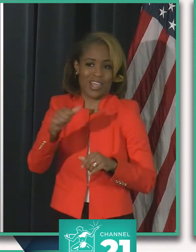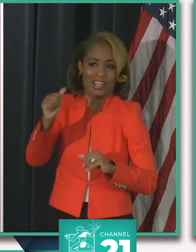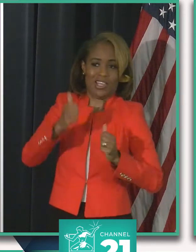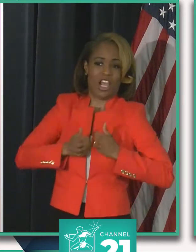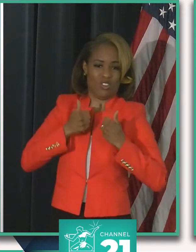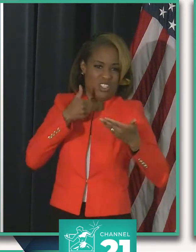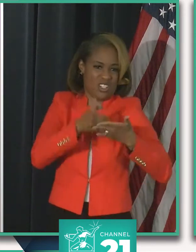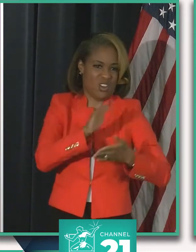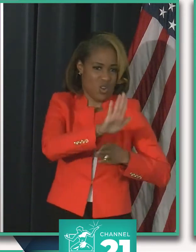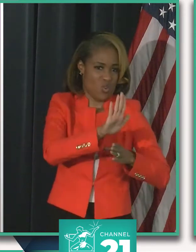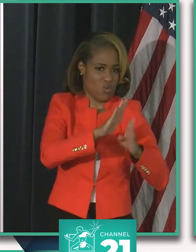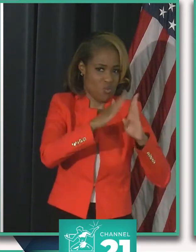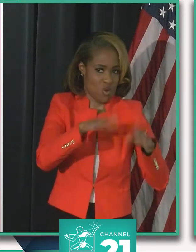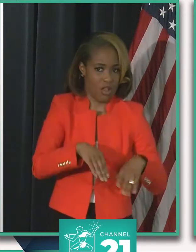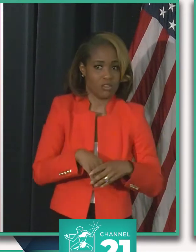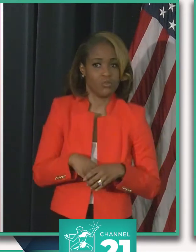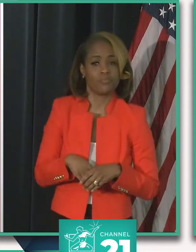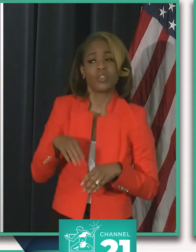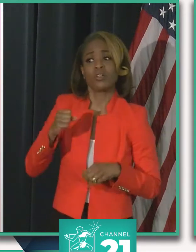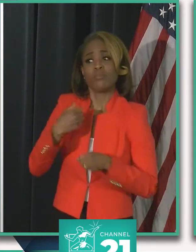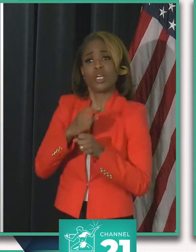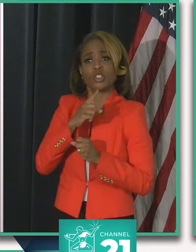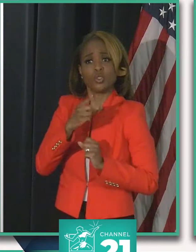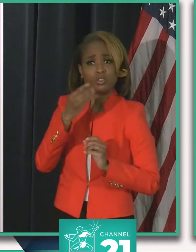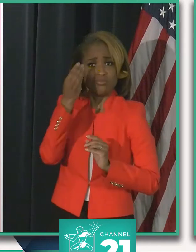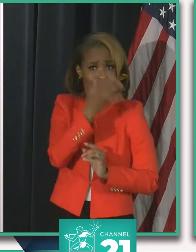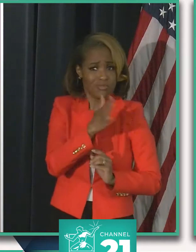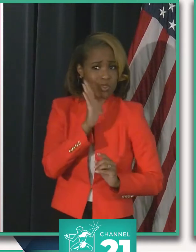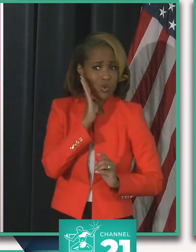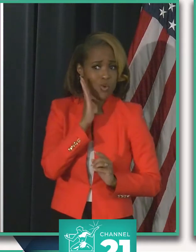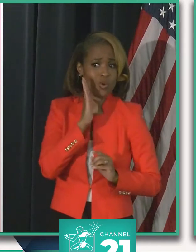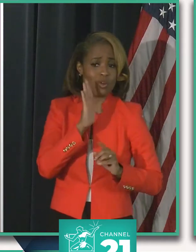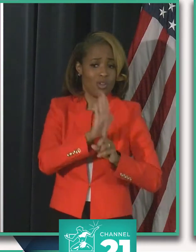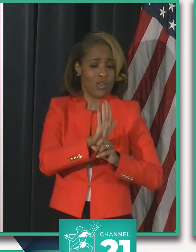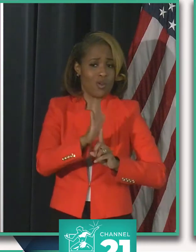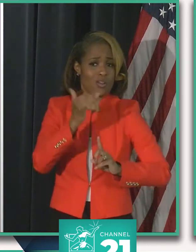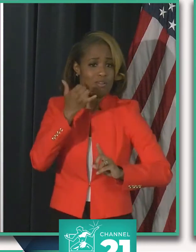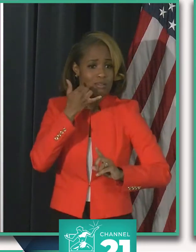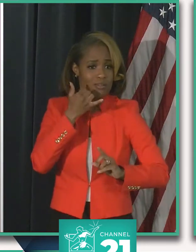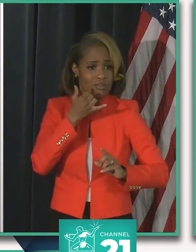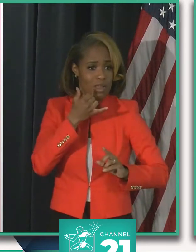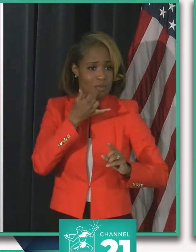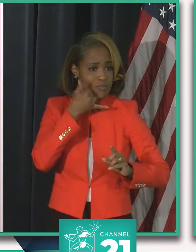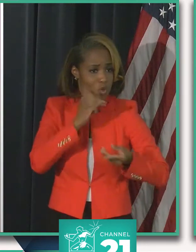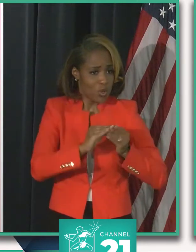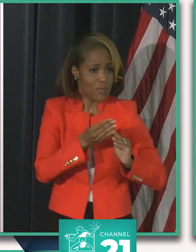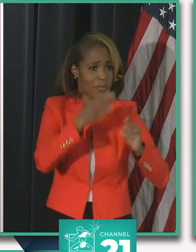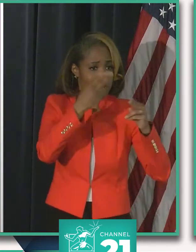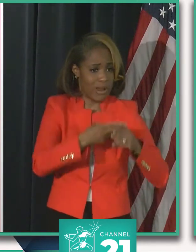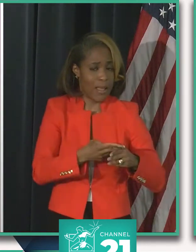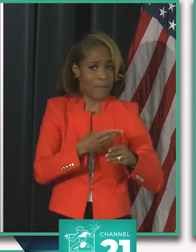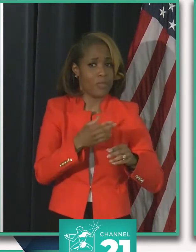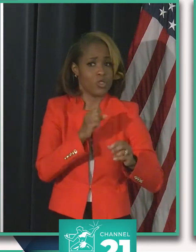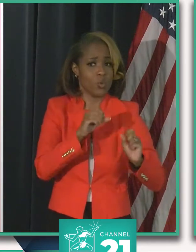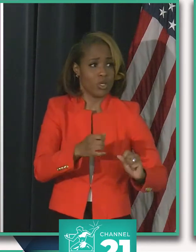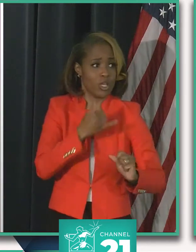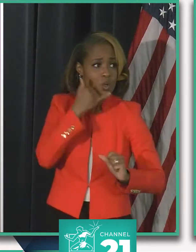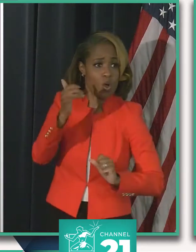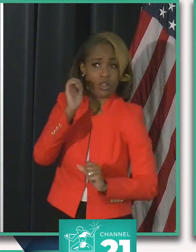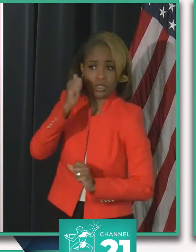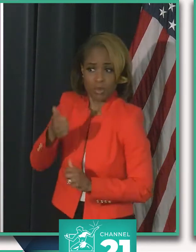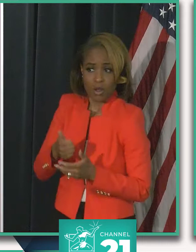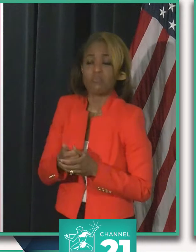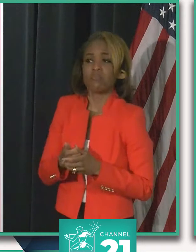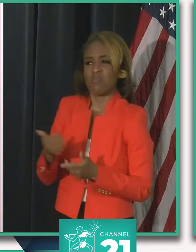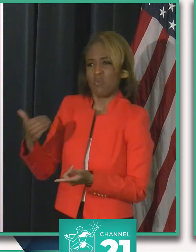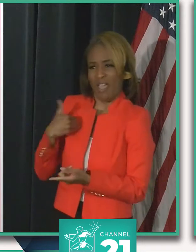All right. And so, Christine, make sure you give us your name and contact before you hang up so that we can reach you tomorrow. We have that information.